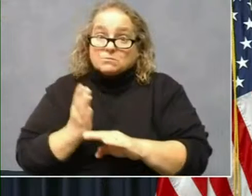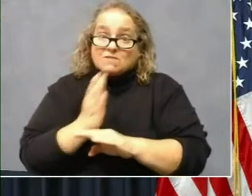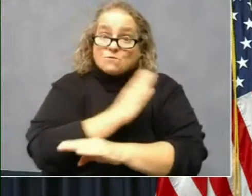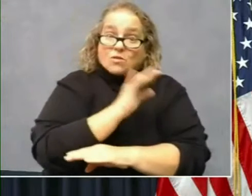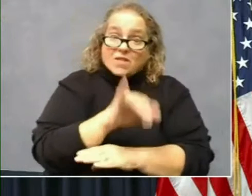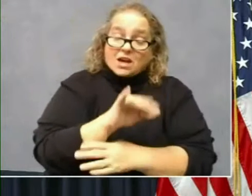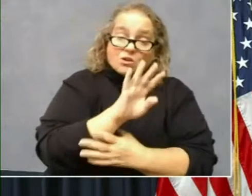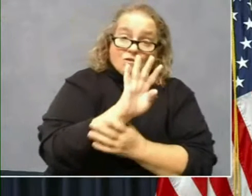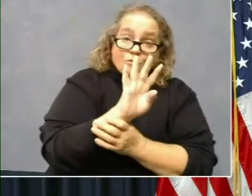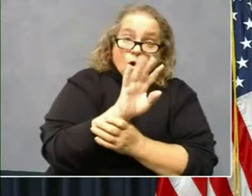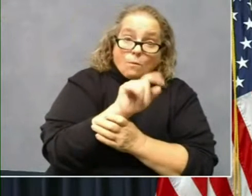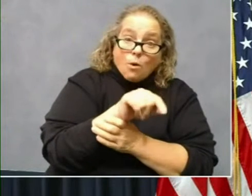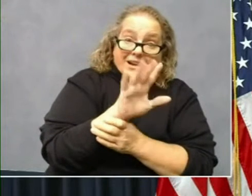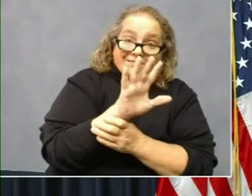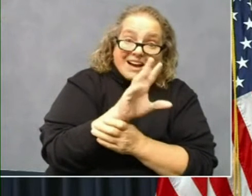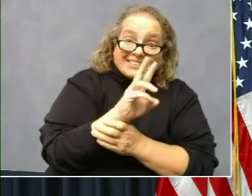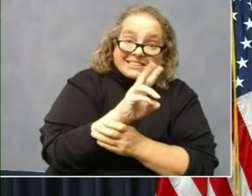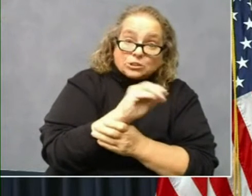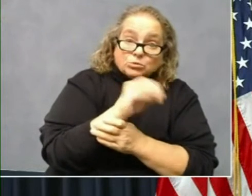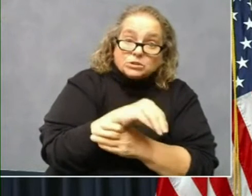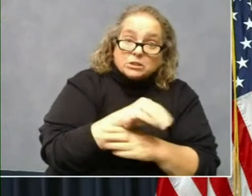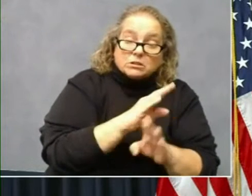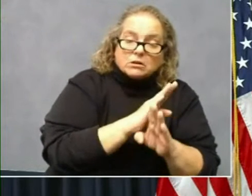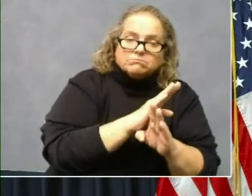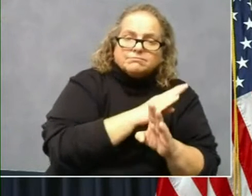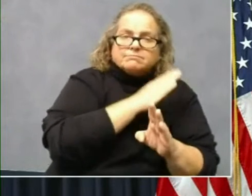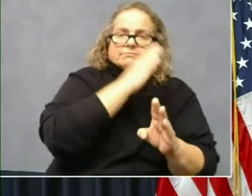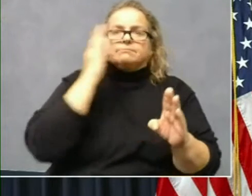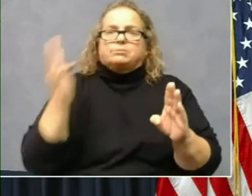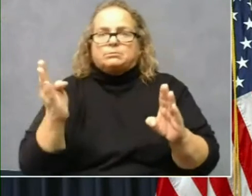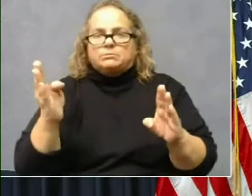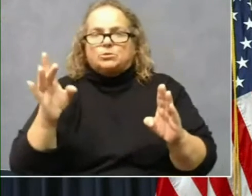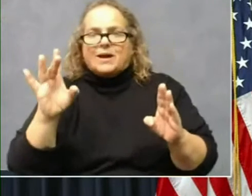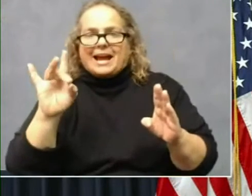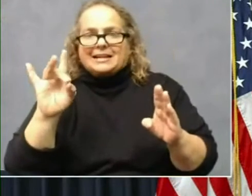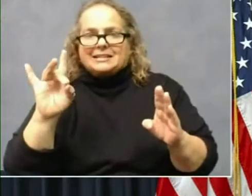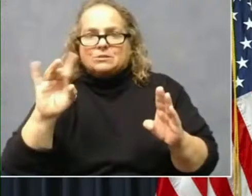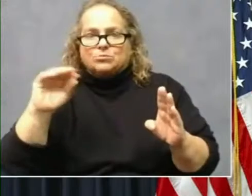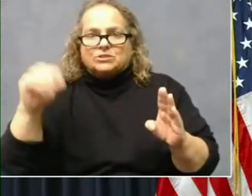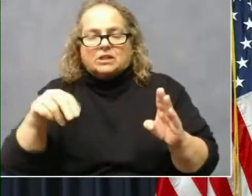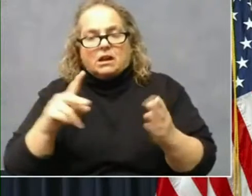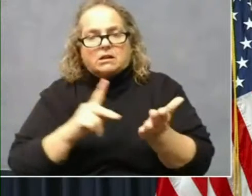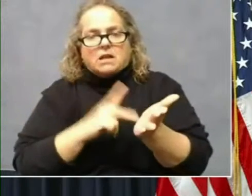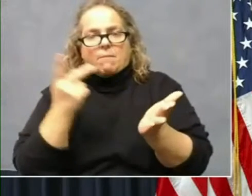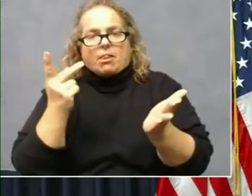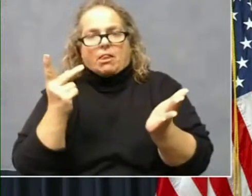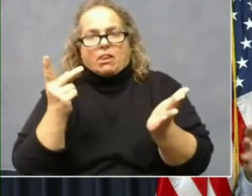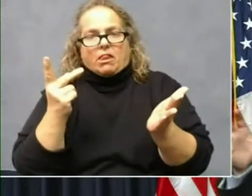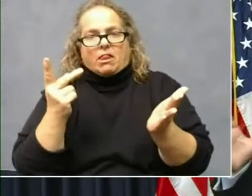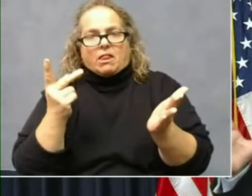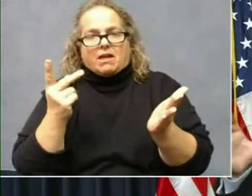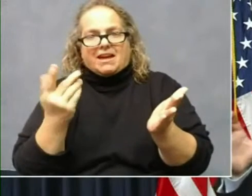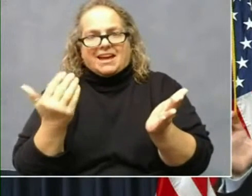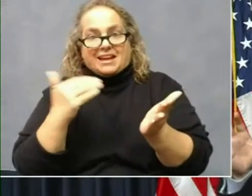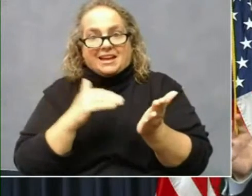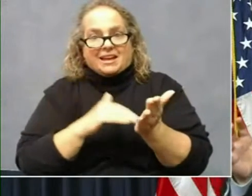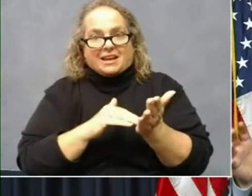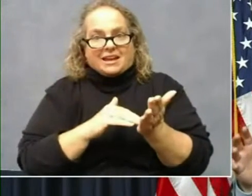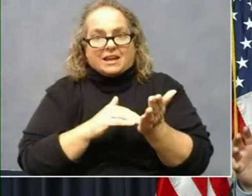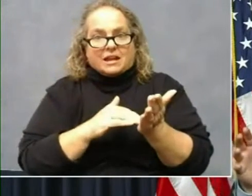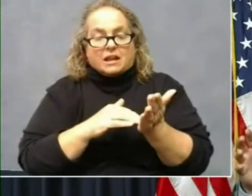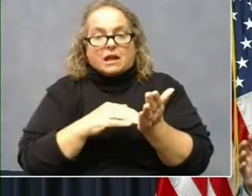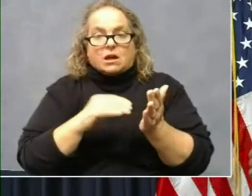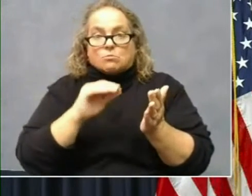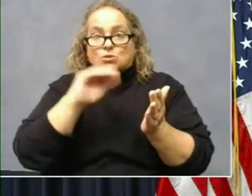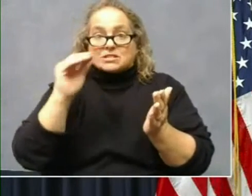4.56% all the way up to close to 8, right? So again, we're going from a growth in positivity of